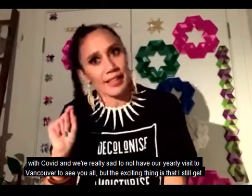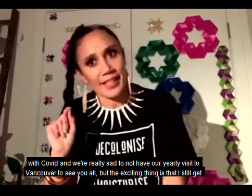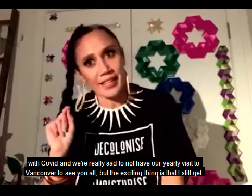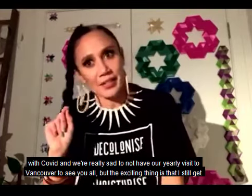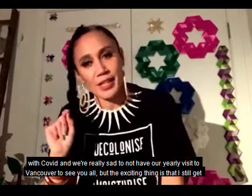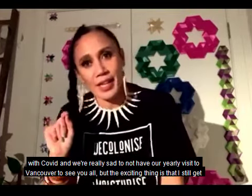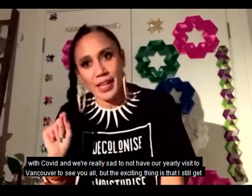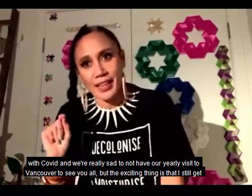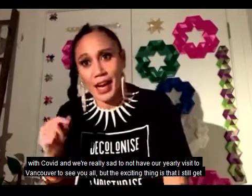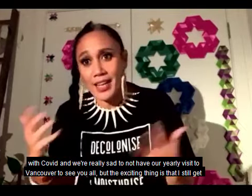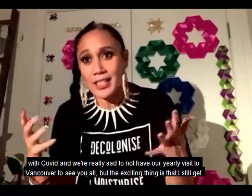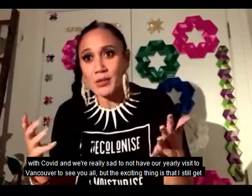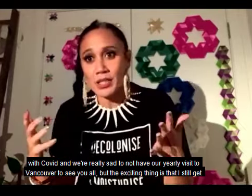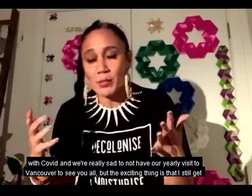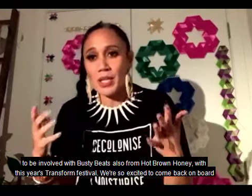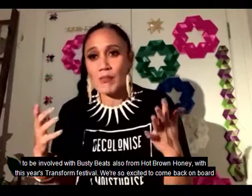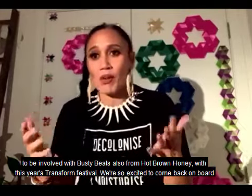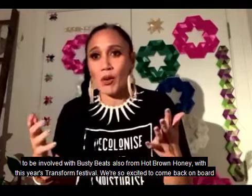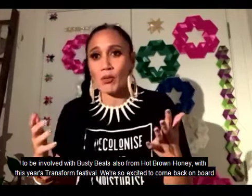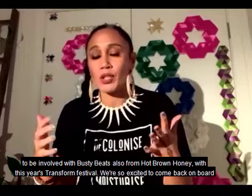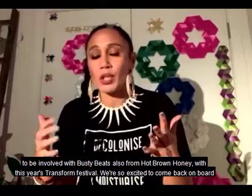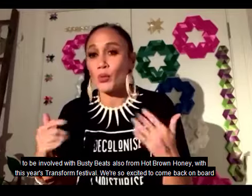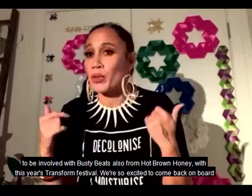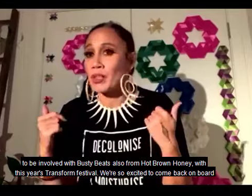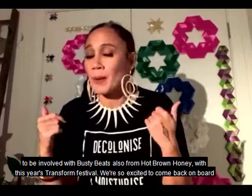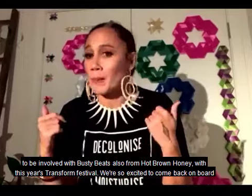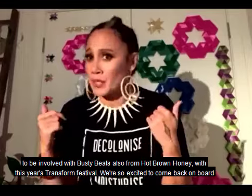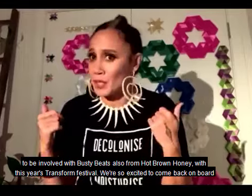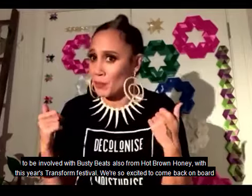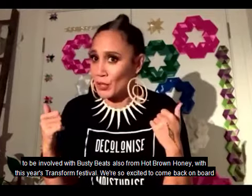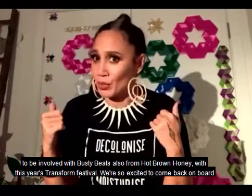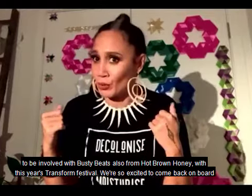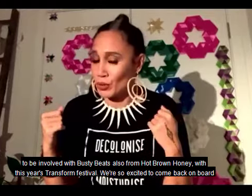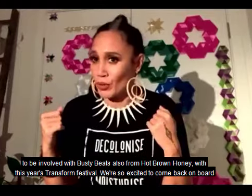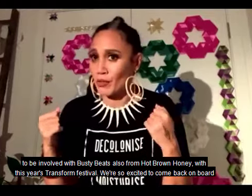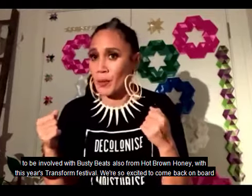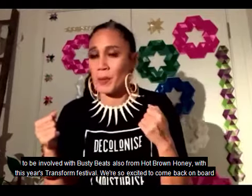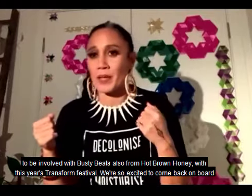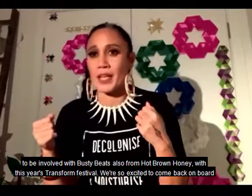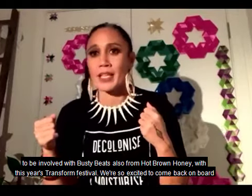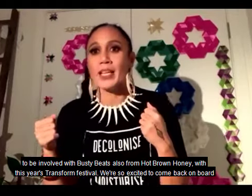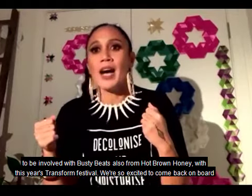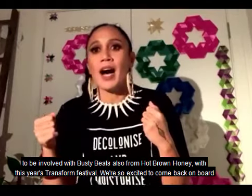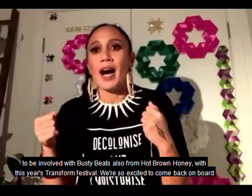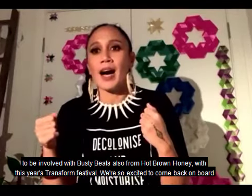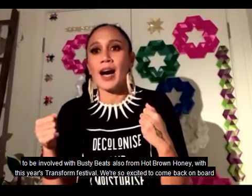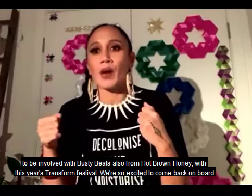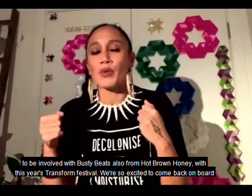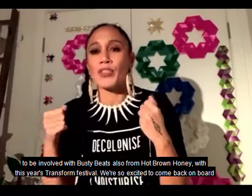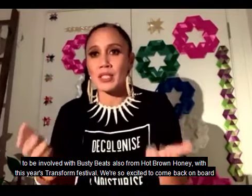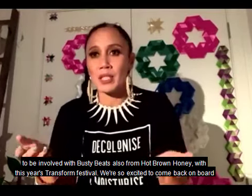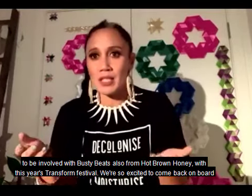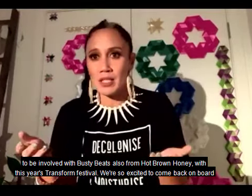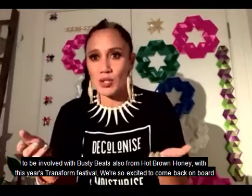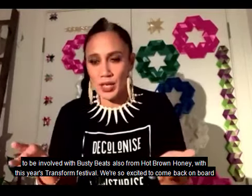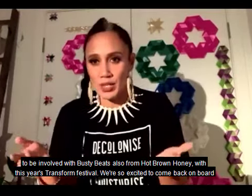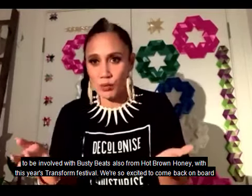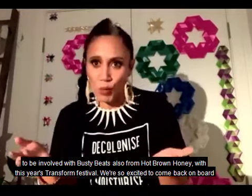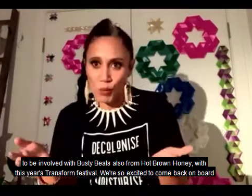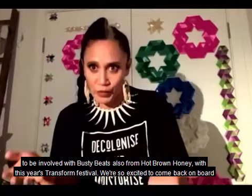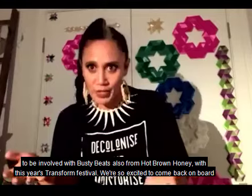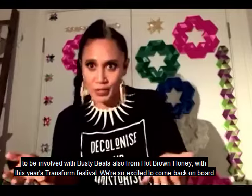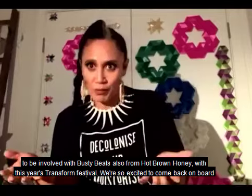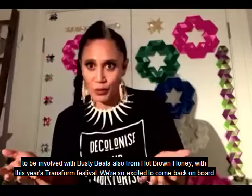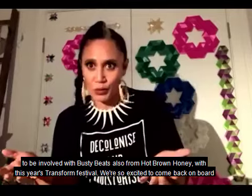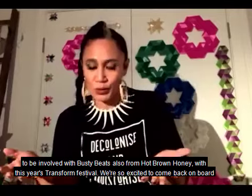exciting thing is that I still get to be involved with Busty Beats, also from Hot Brown Honey, with this year's